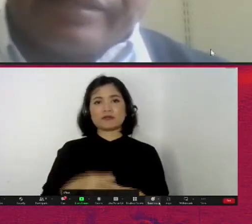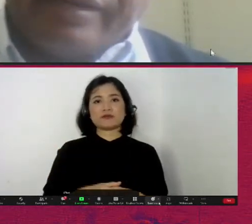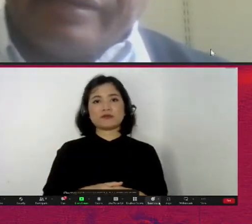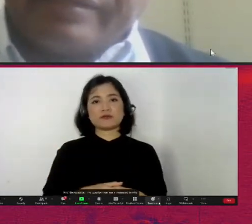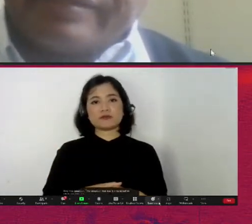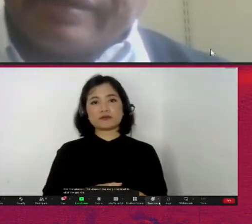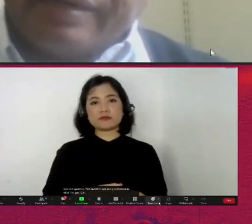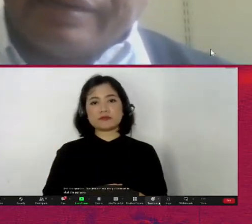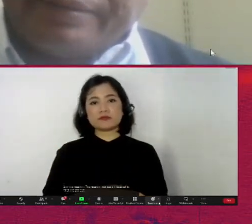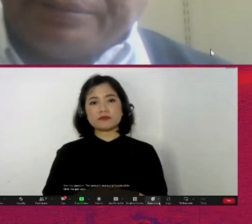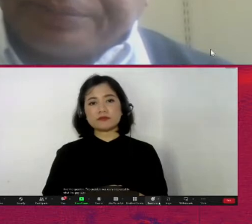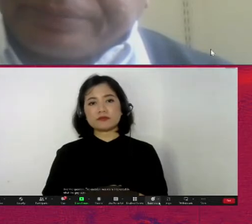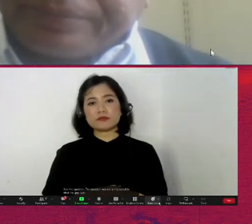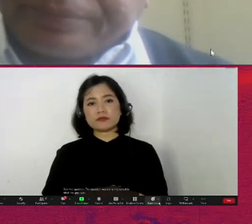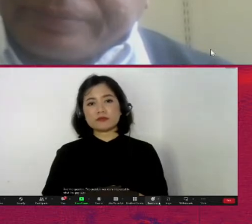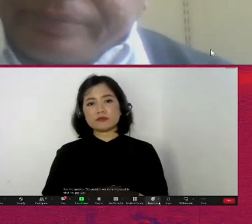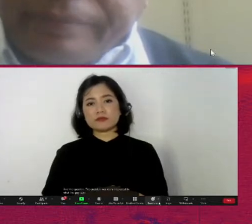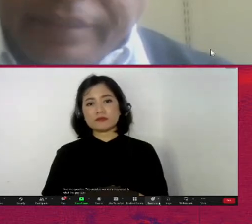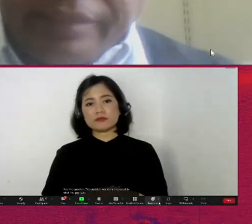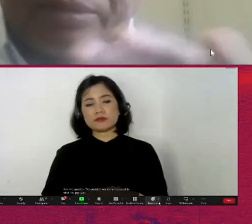What I can say is,